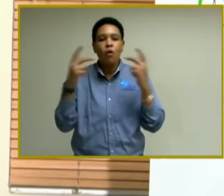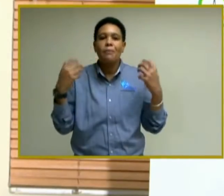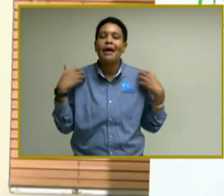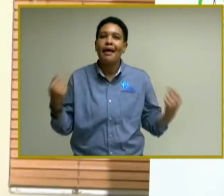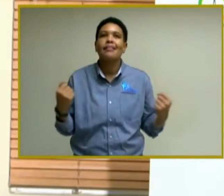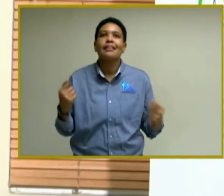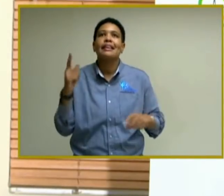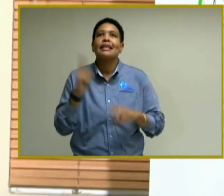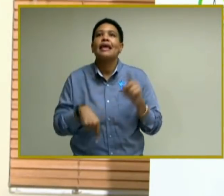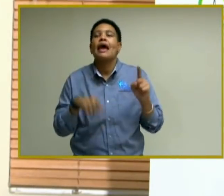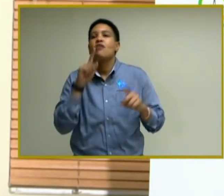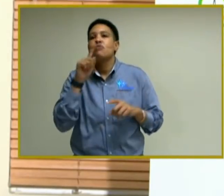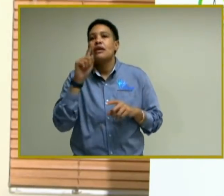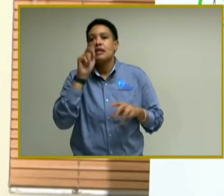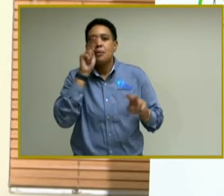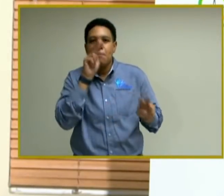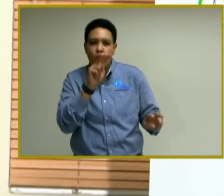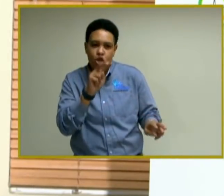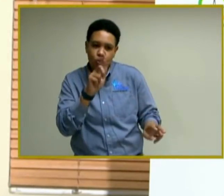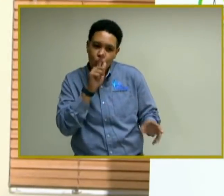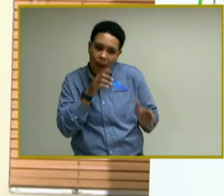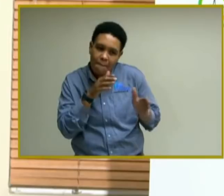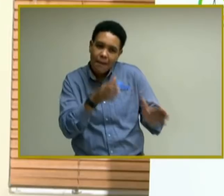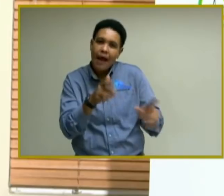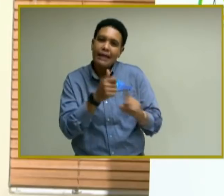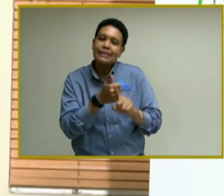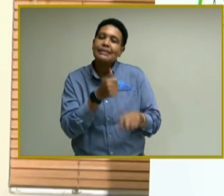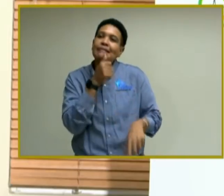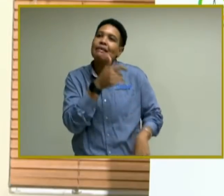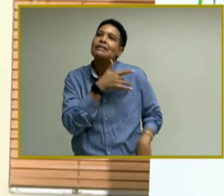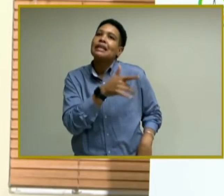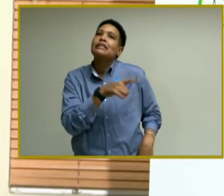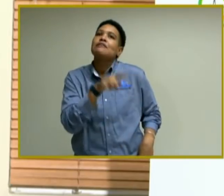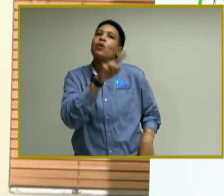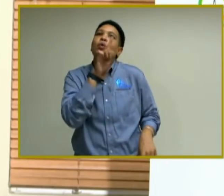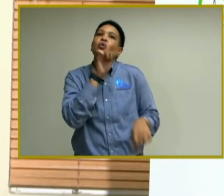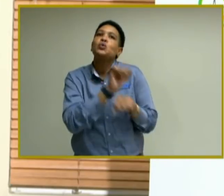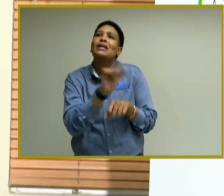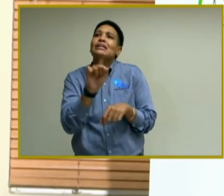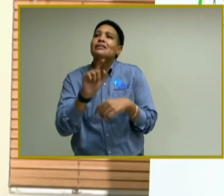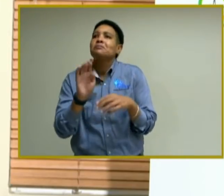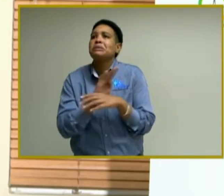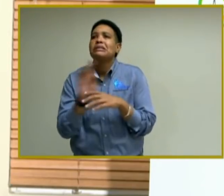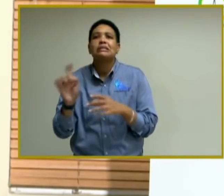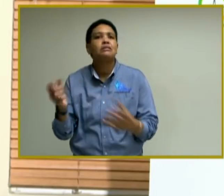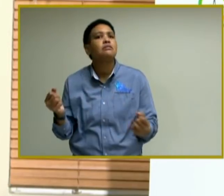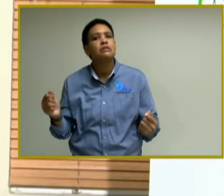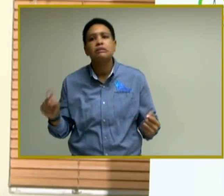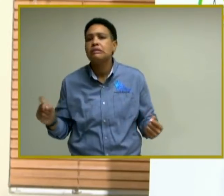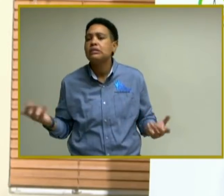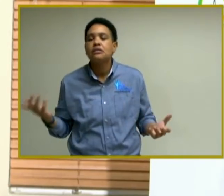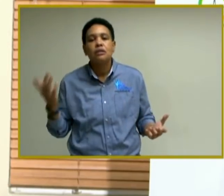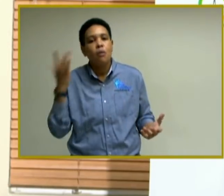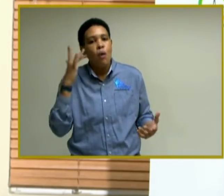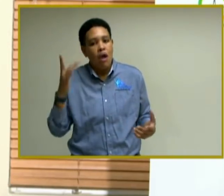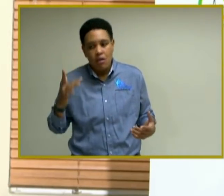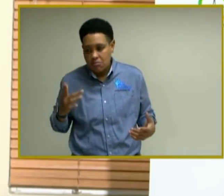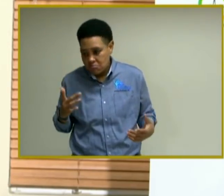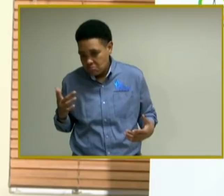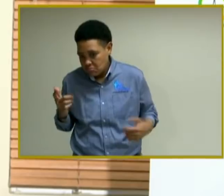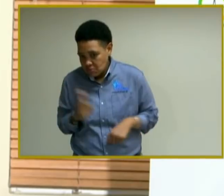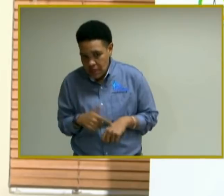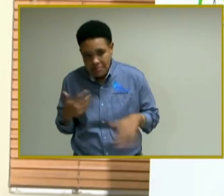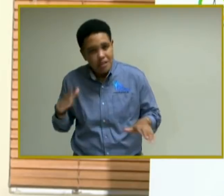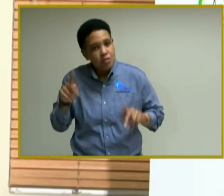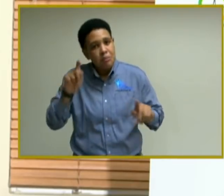cannot pursue a path that is insensitive to those realities, because at the end of the day, people have